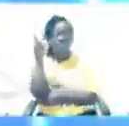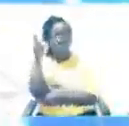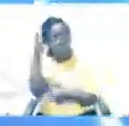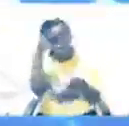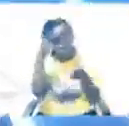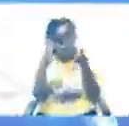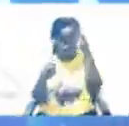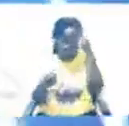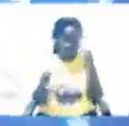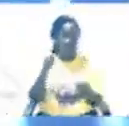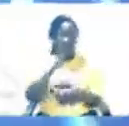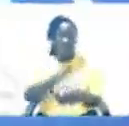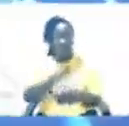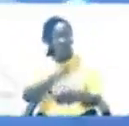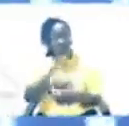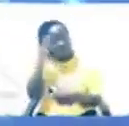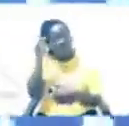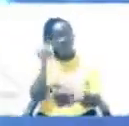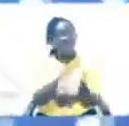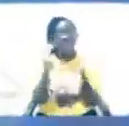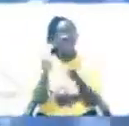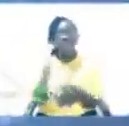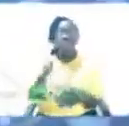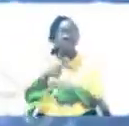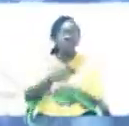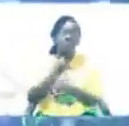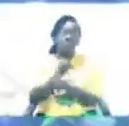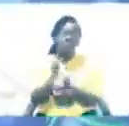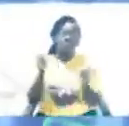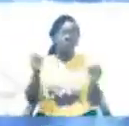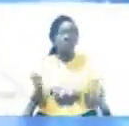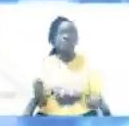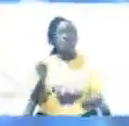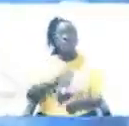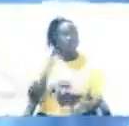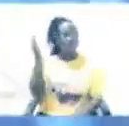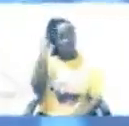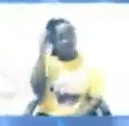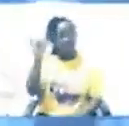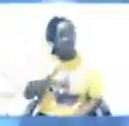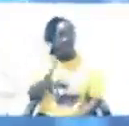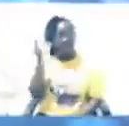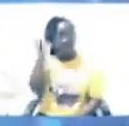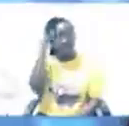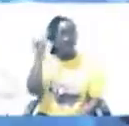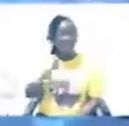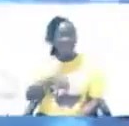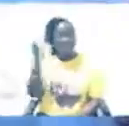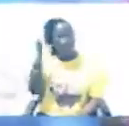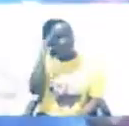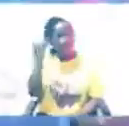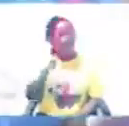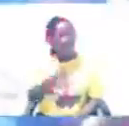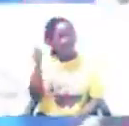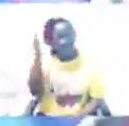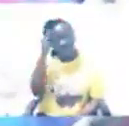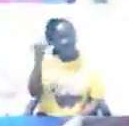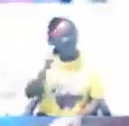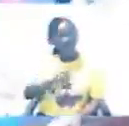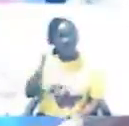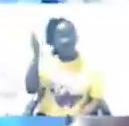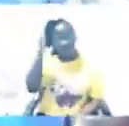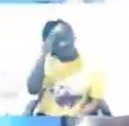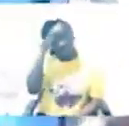him. For I know that Jesus is my Savior. Sing it. I know. I know. I know. I